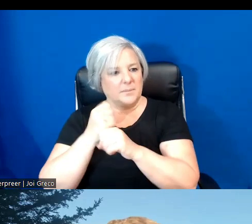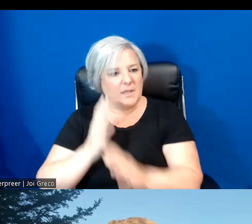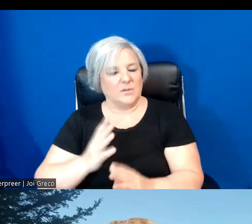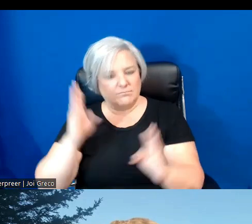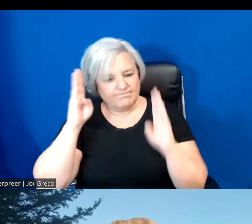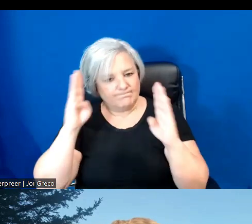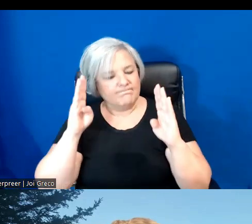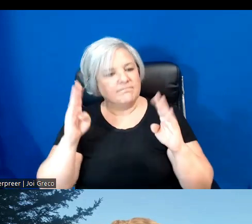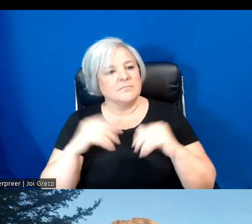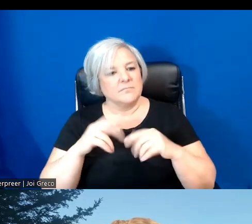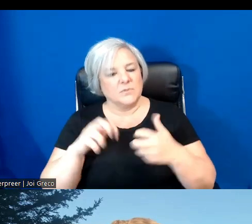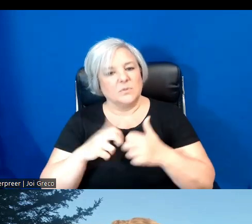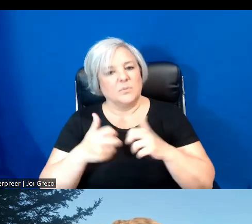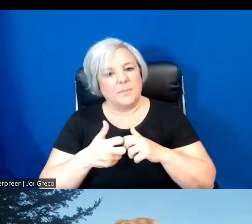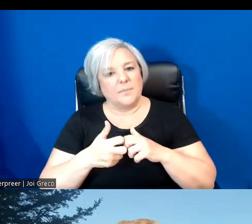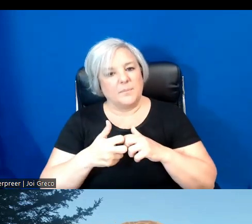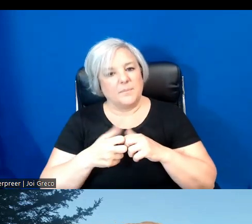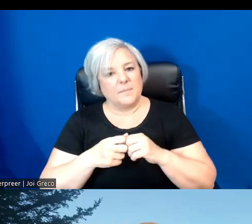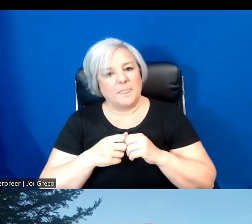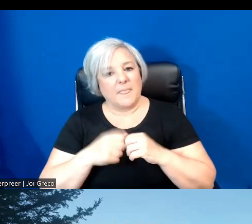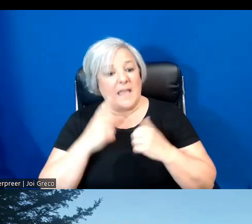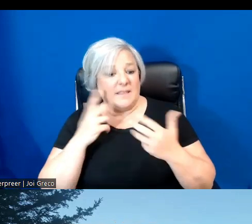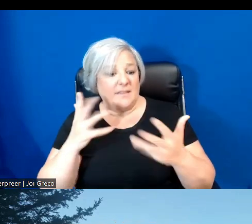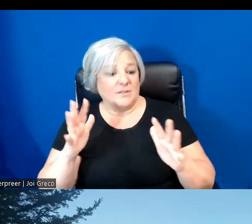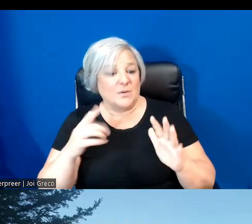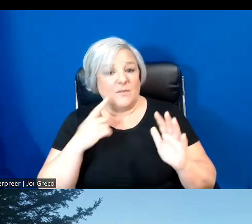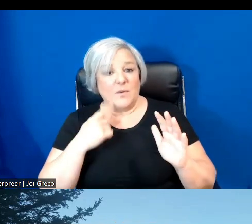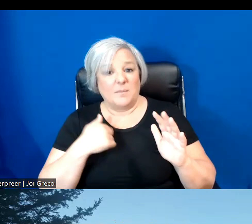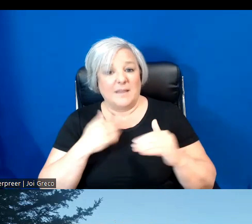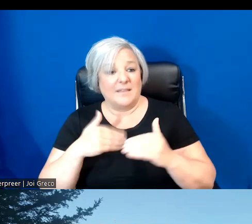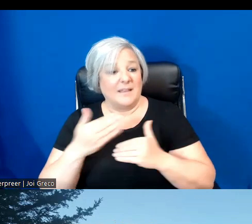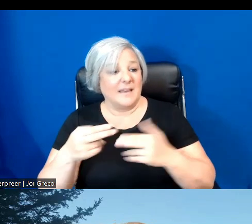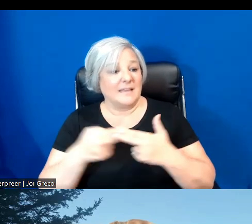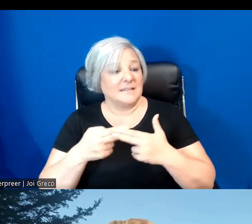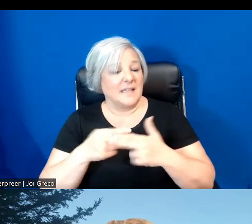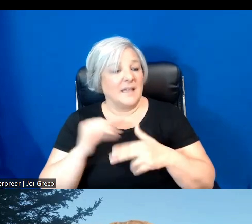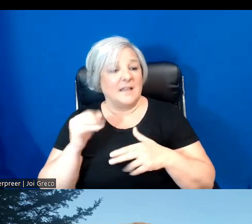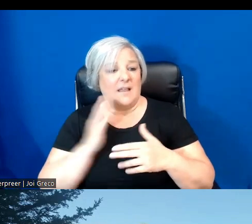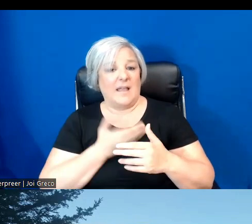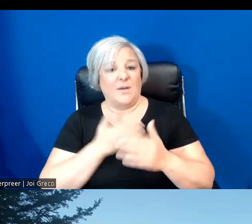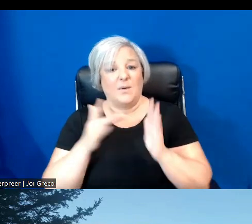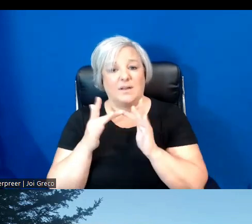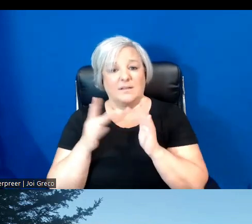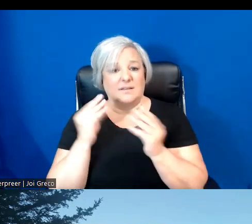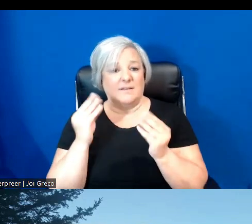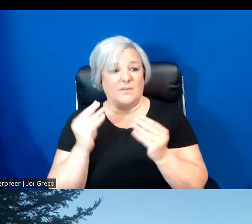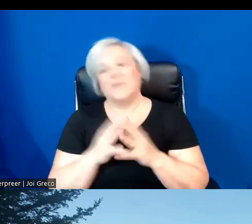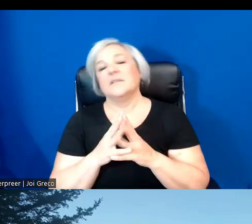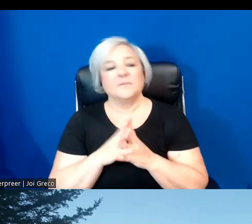attention. So I think that's all I've got. We've got the next slide has Jared and my contact, and I